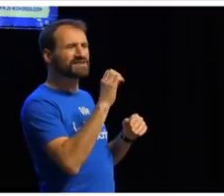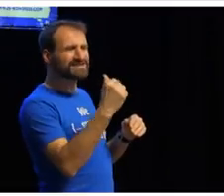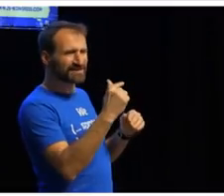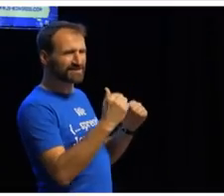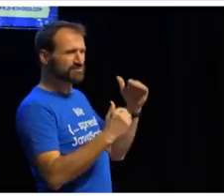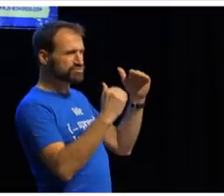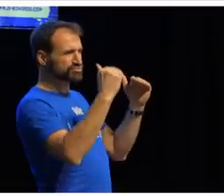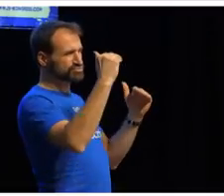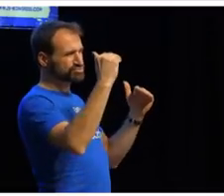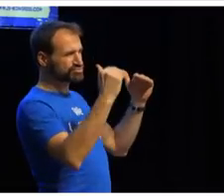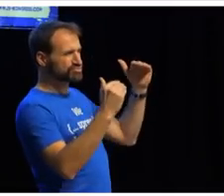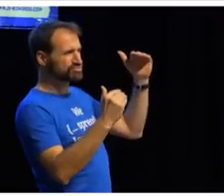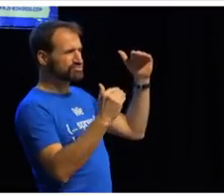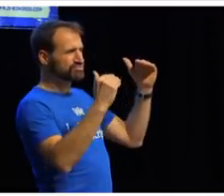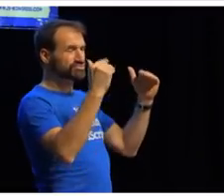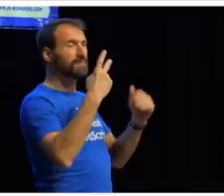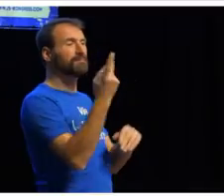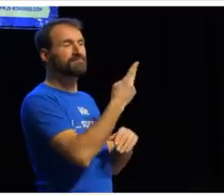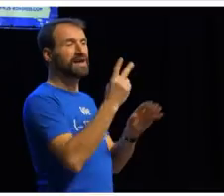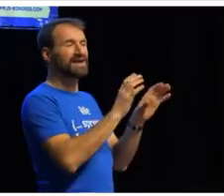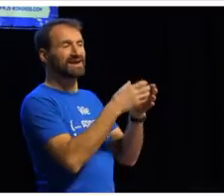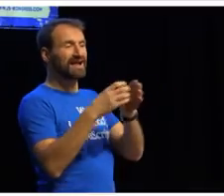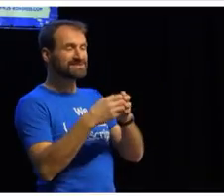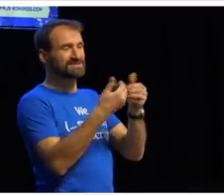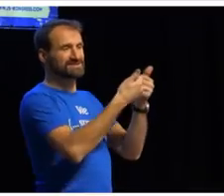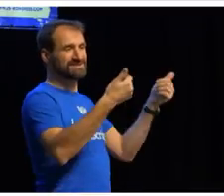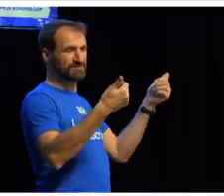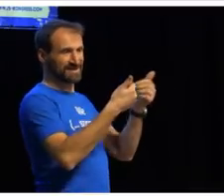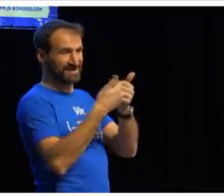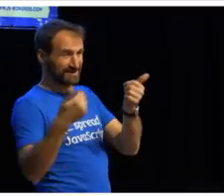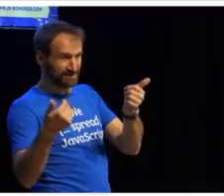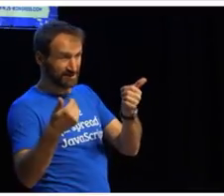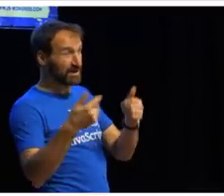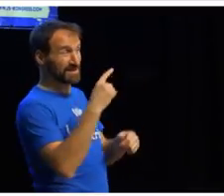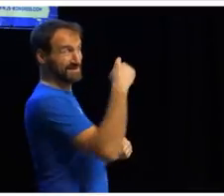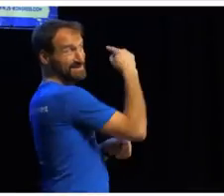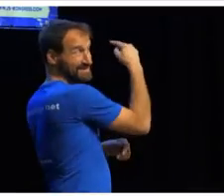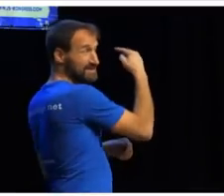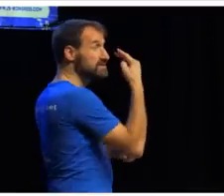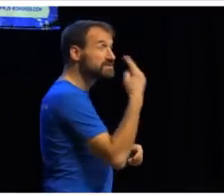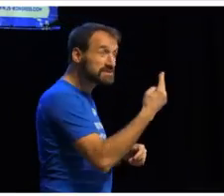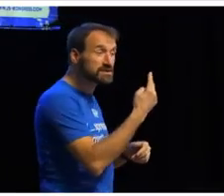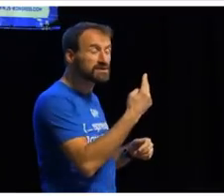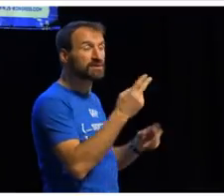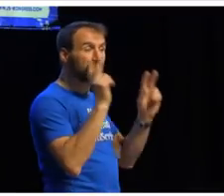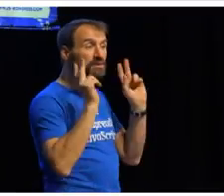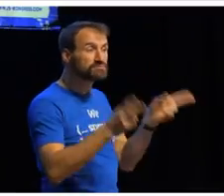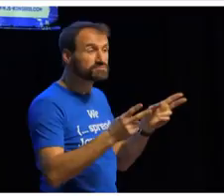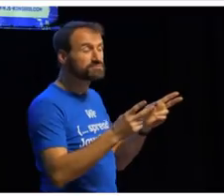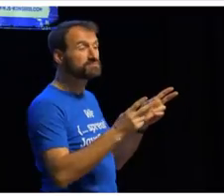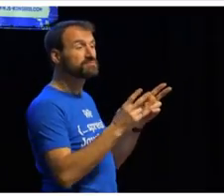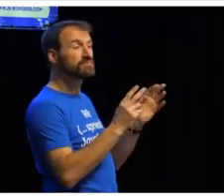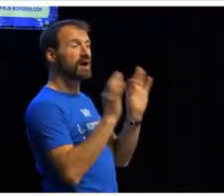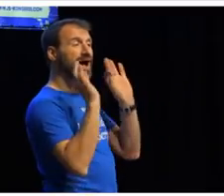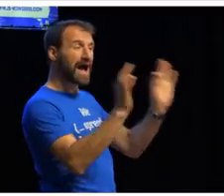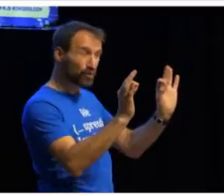separates both classes. And at this point, you see how accurate it is, and actually